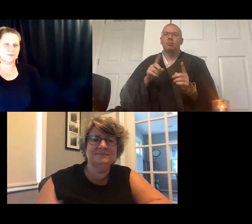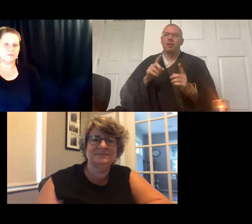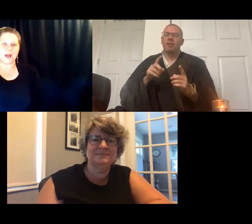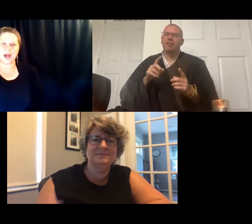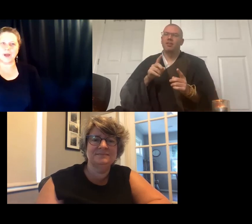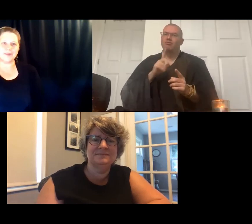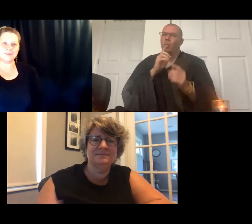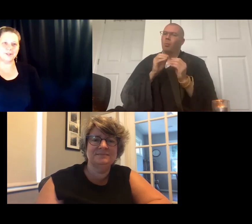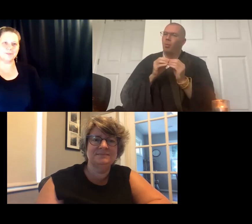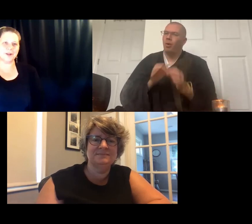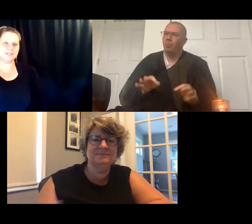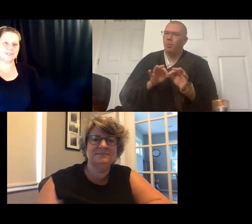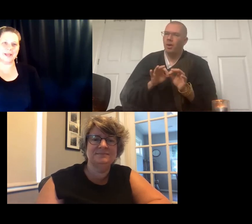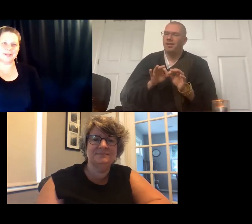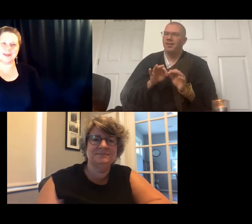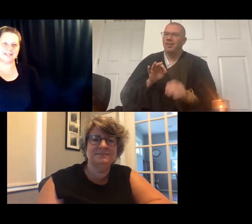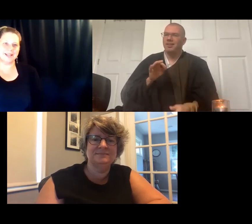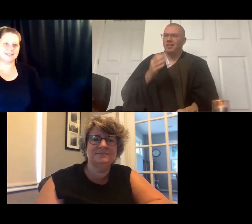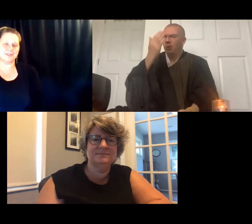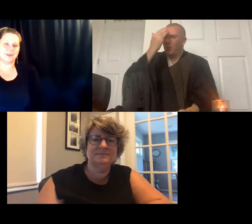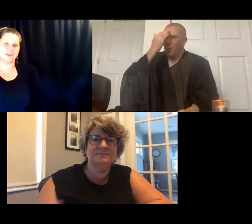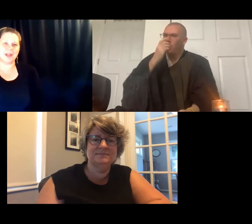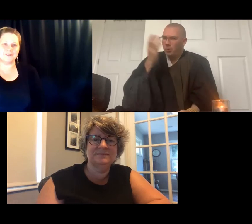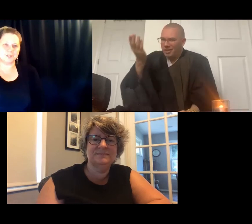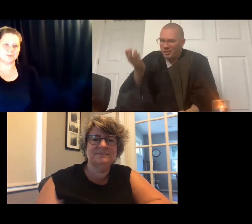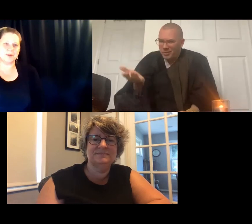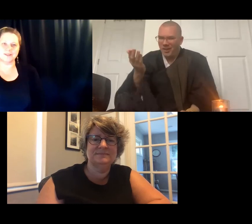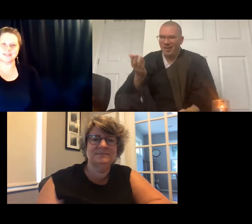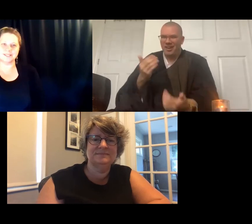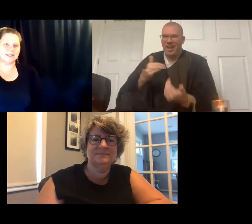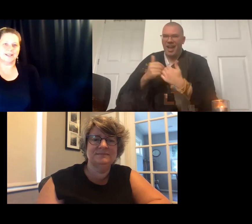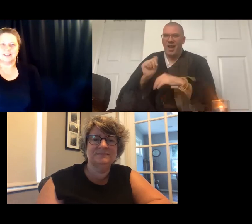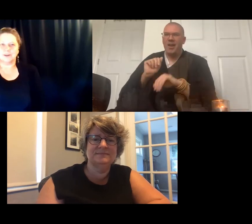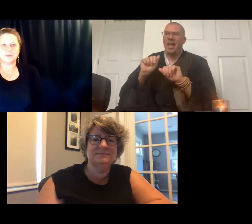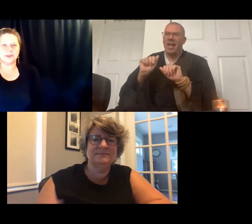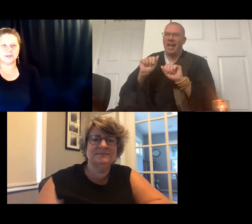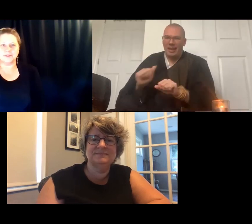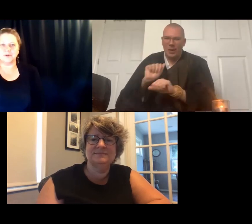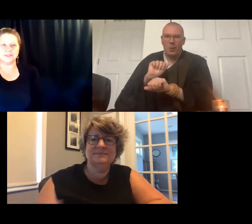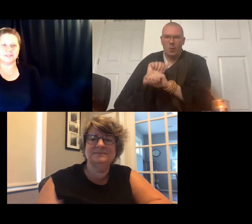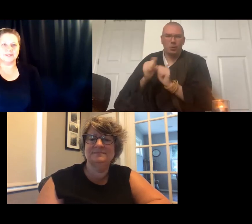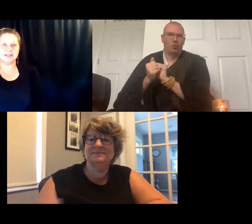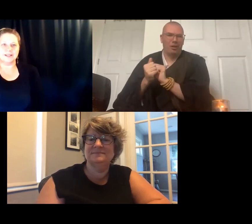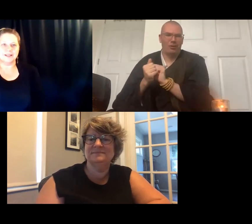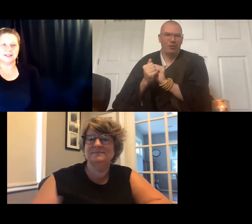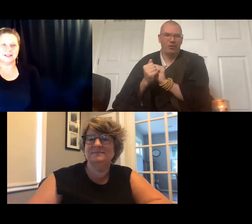And however you participate in meditation, whether you have cerebral palsy or whether you